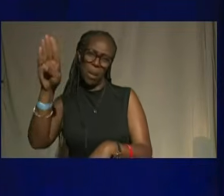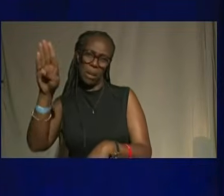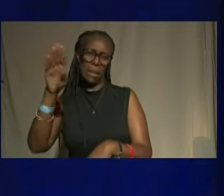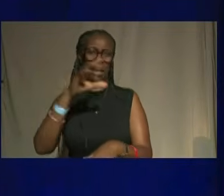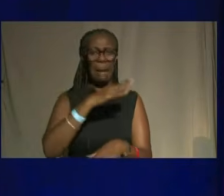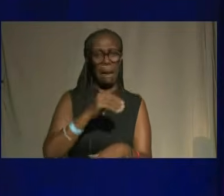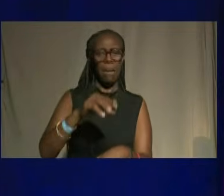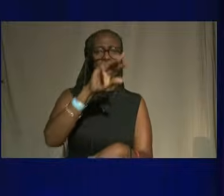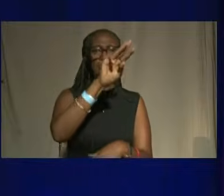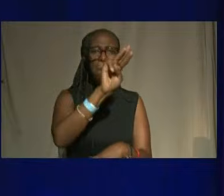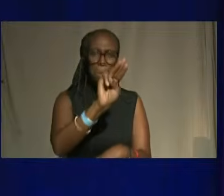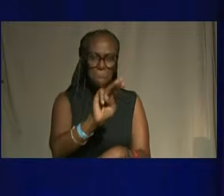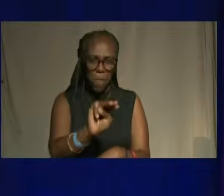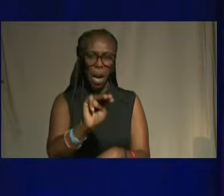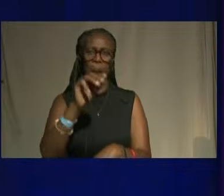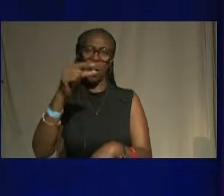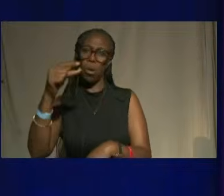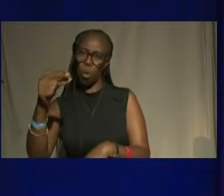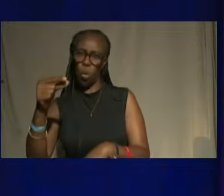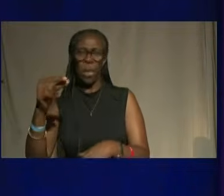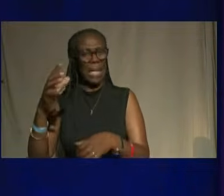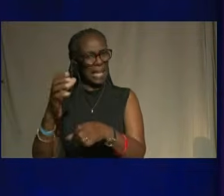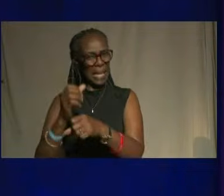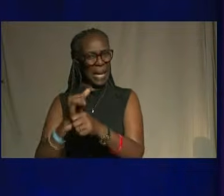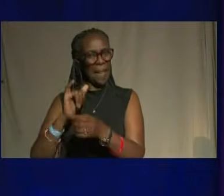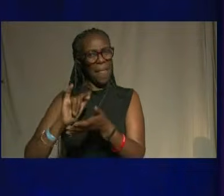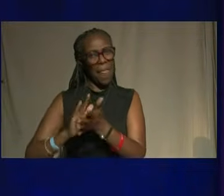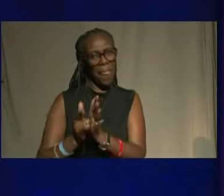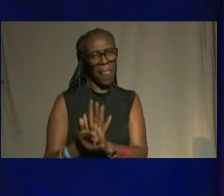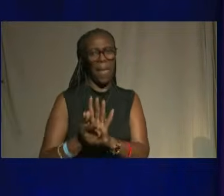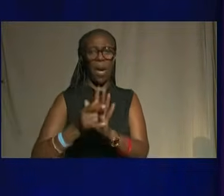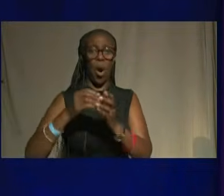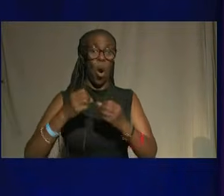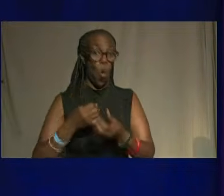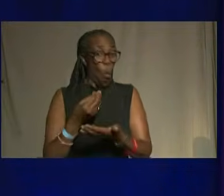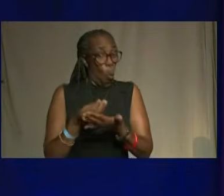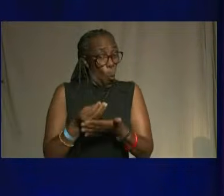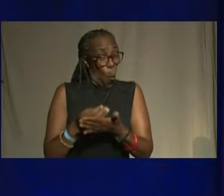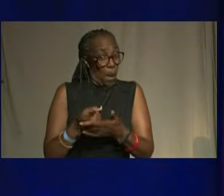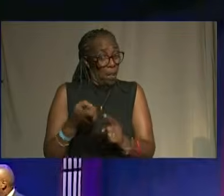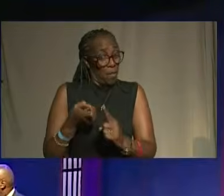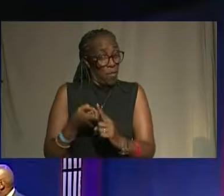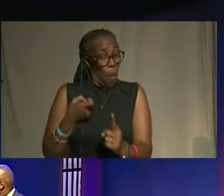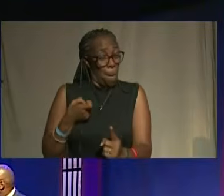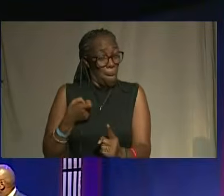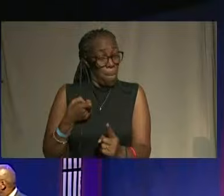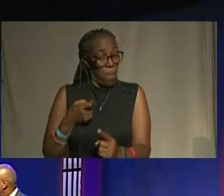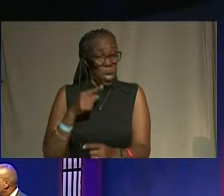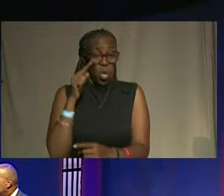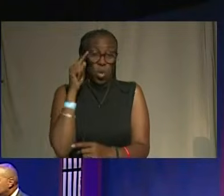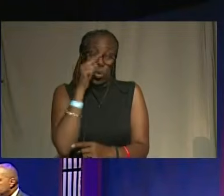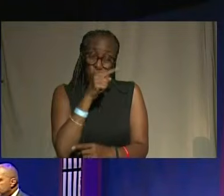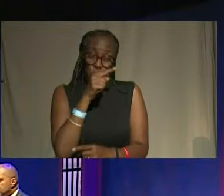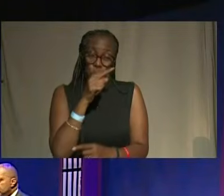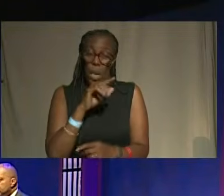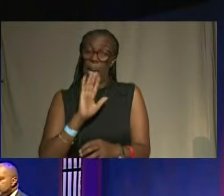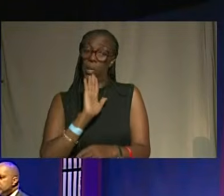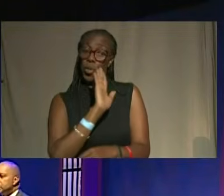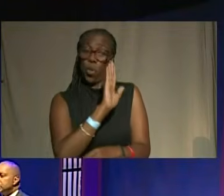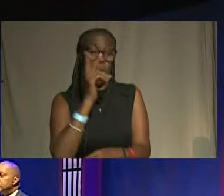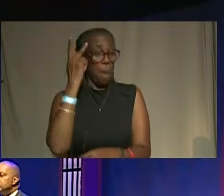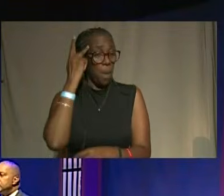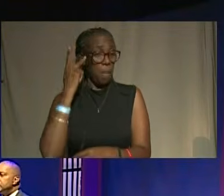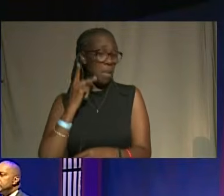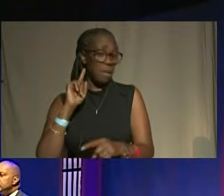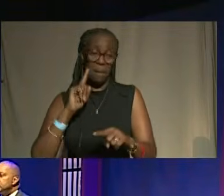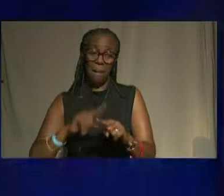from. You and your Prime Minister cannot say the same. Now, in terms of our arrangements